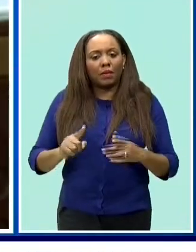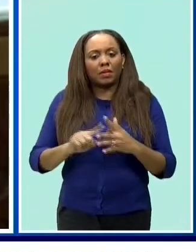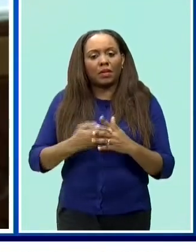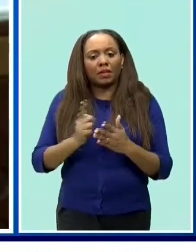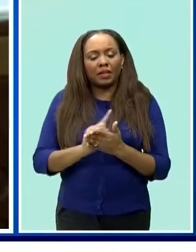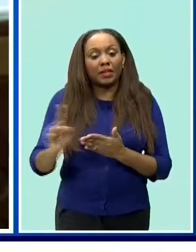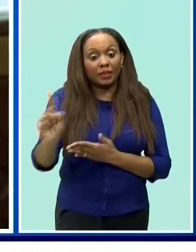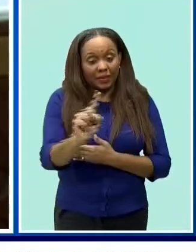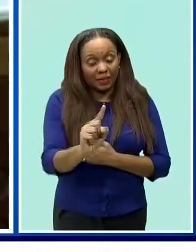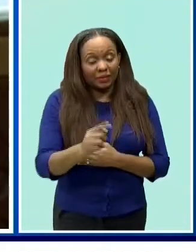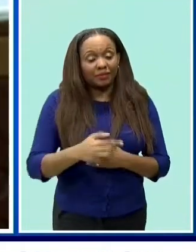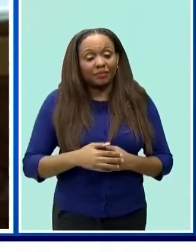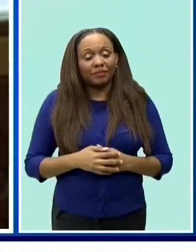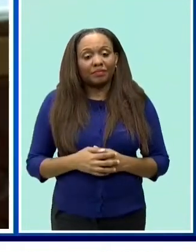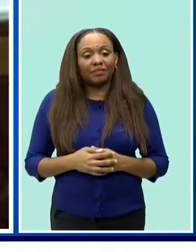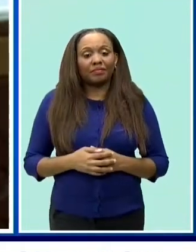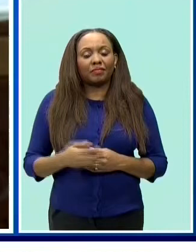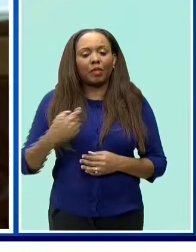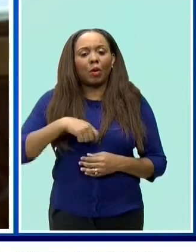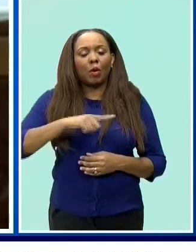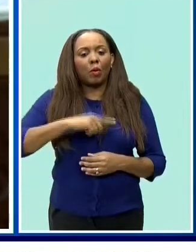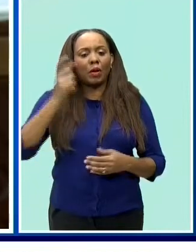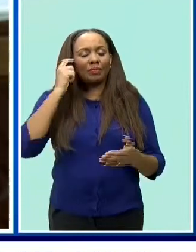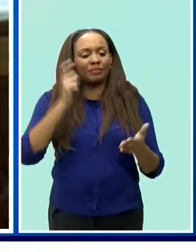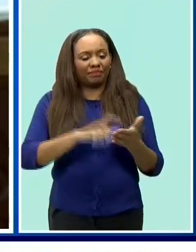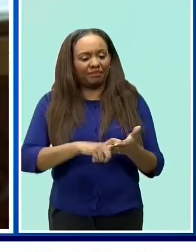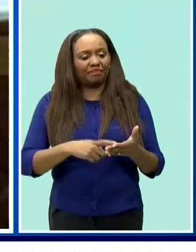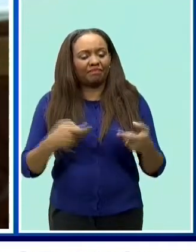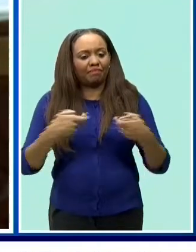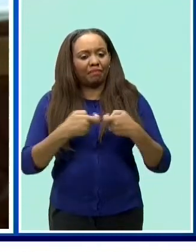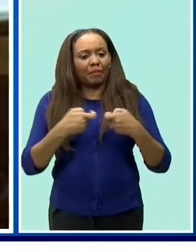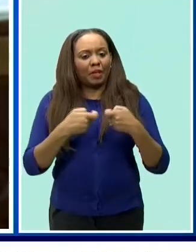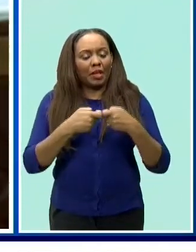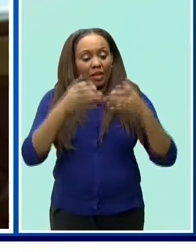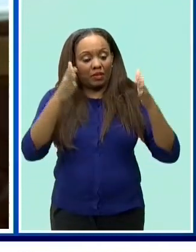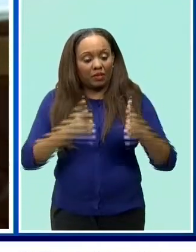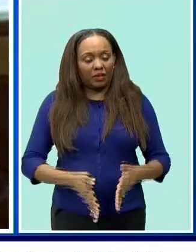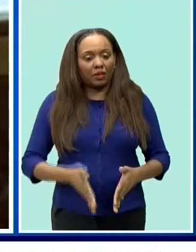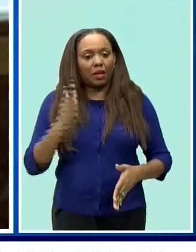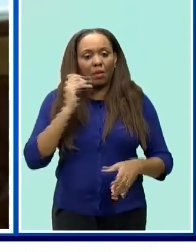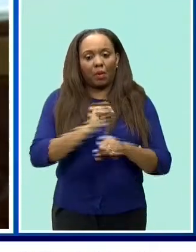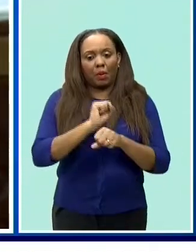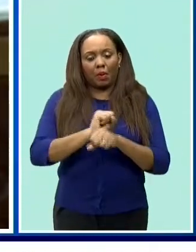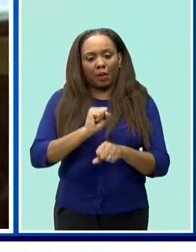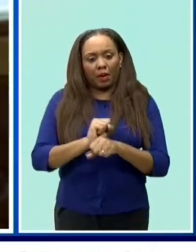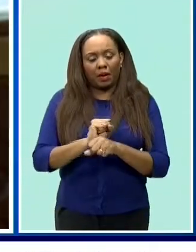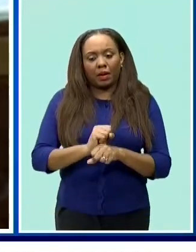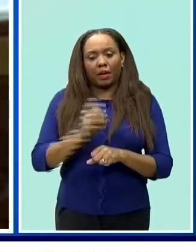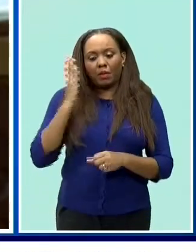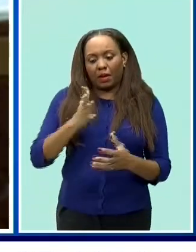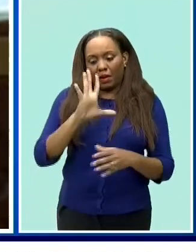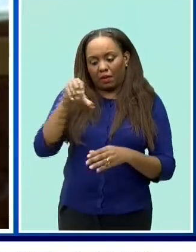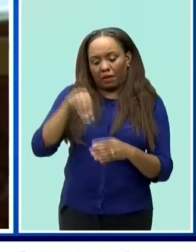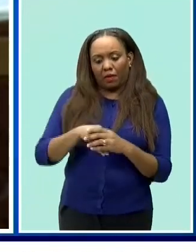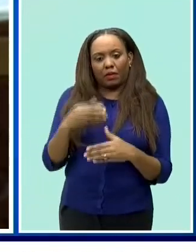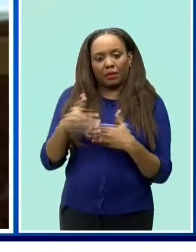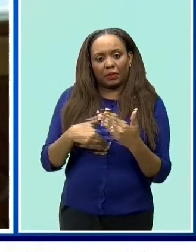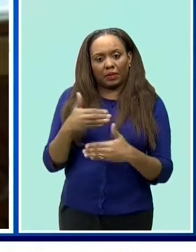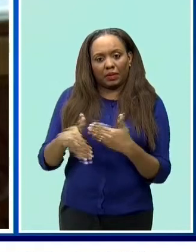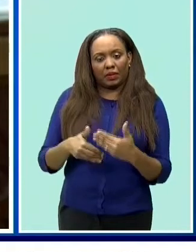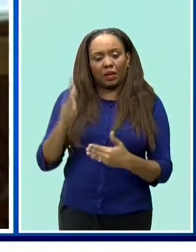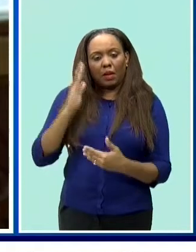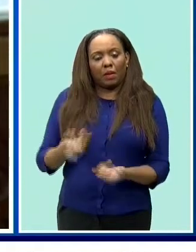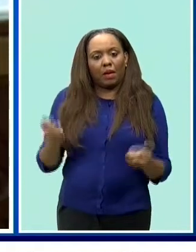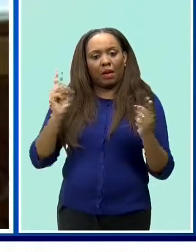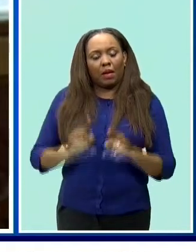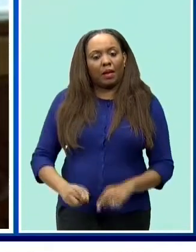We have identified those electricians that will be a part of the process, and that will happen